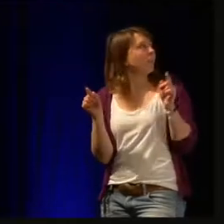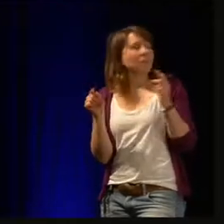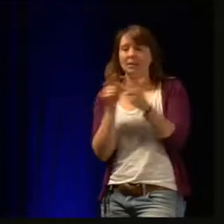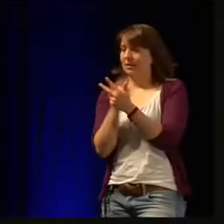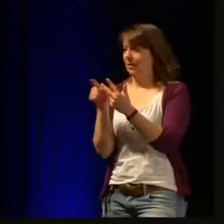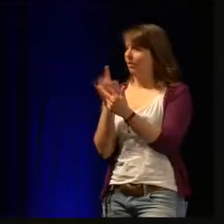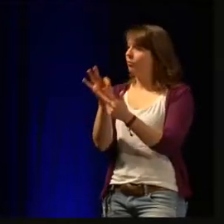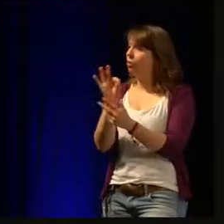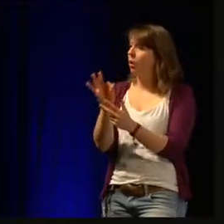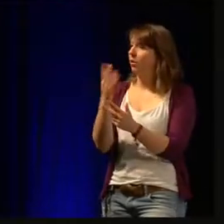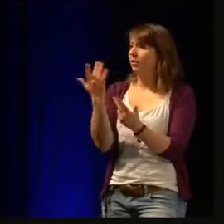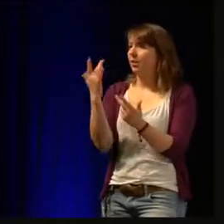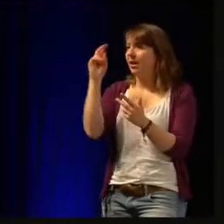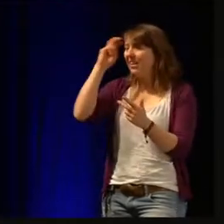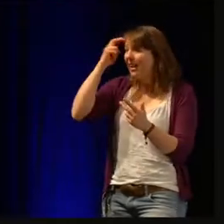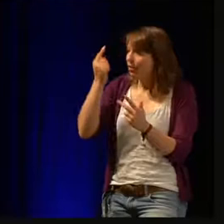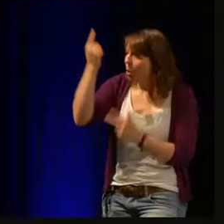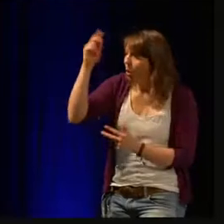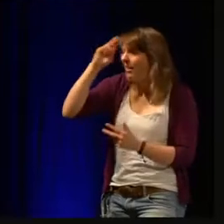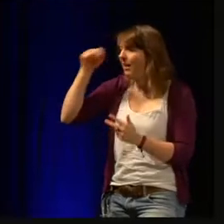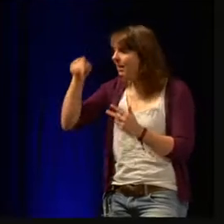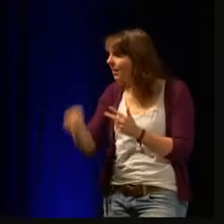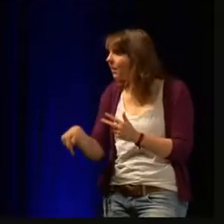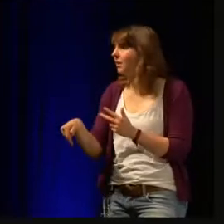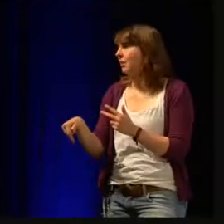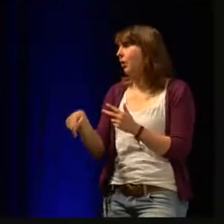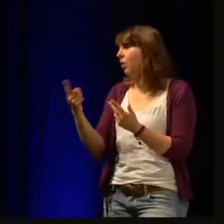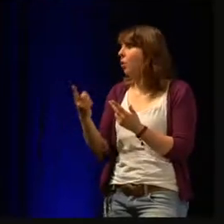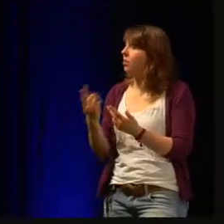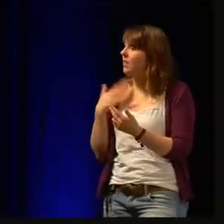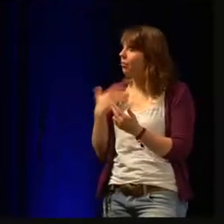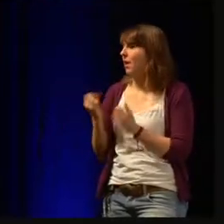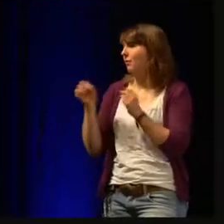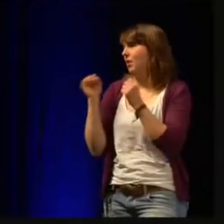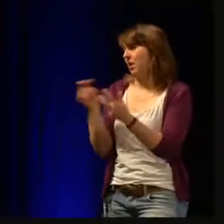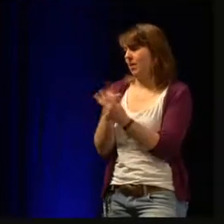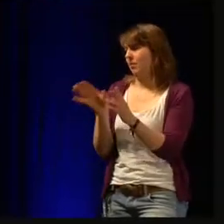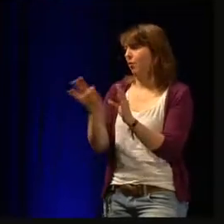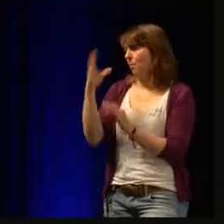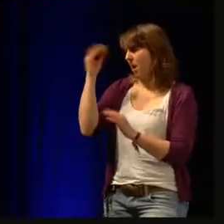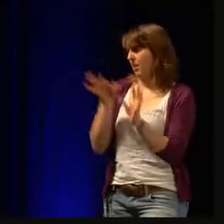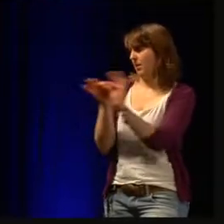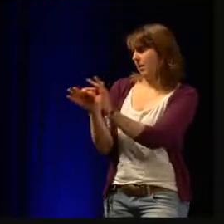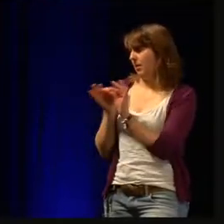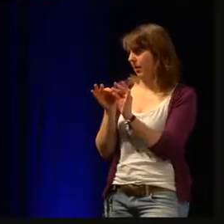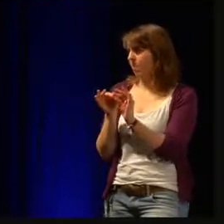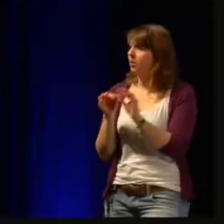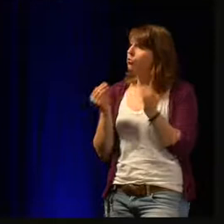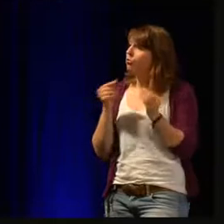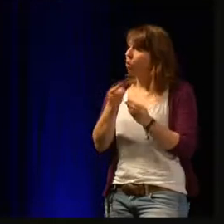pictures is related to intelligence, which of them is more about the sexual interest.